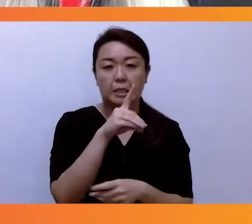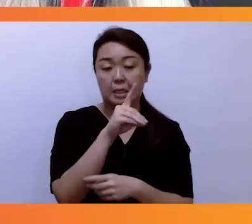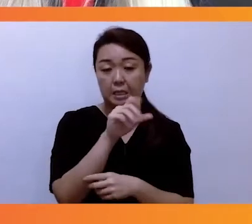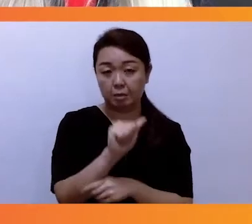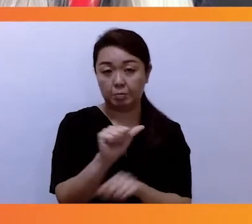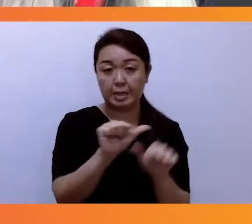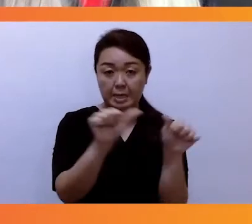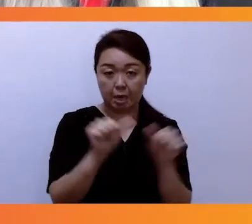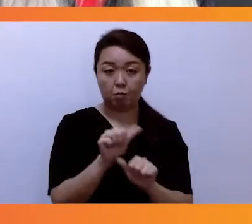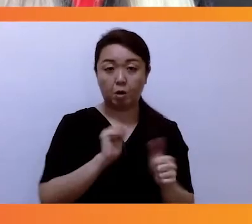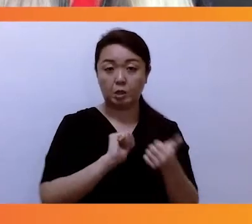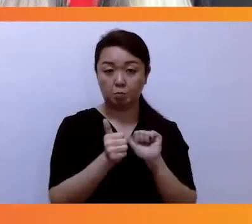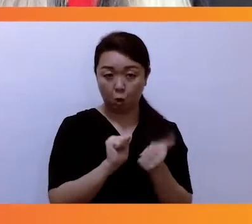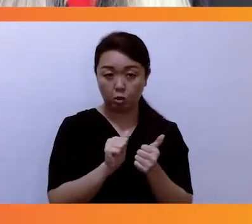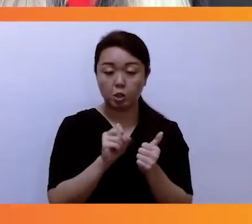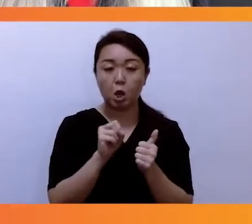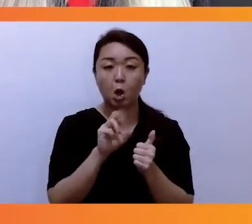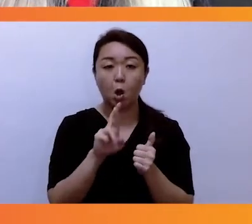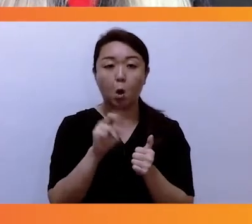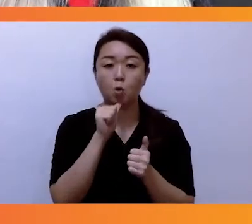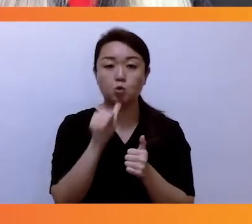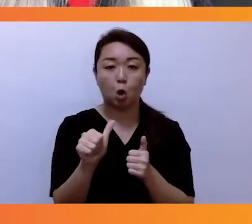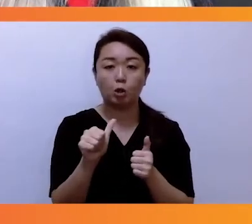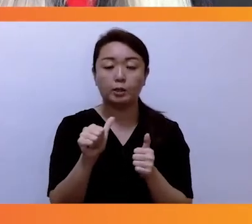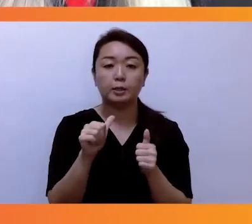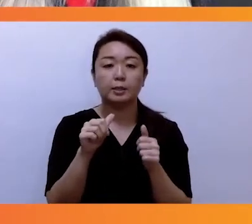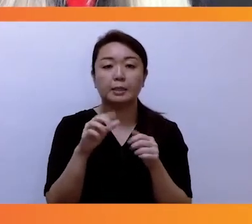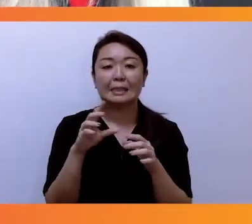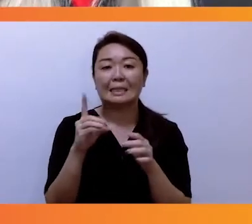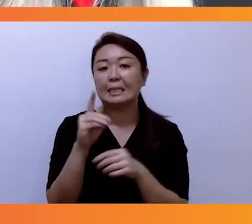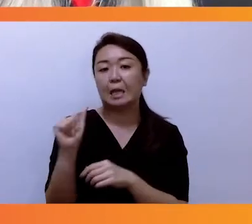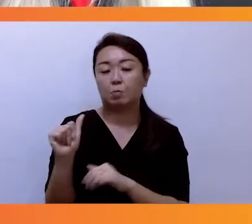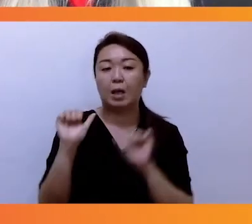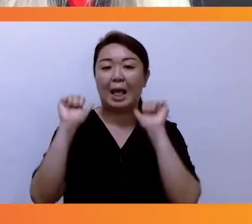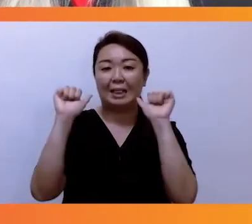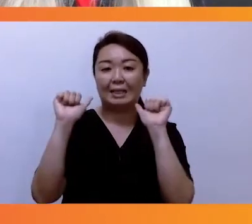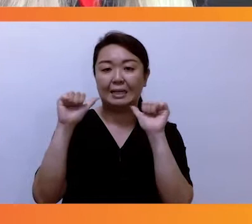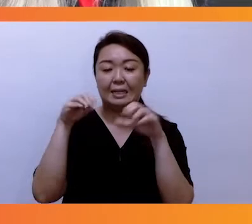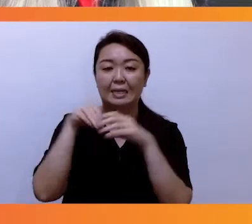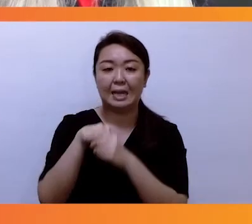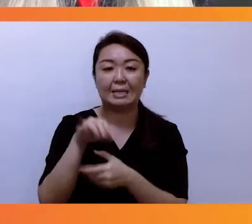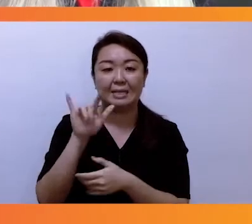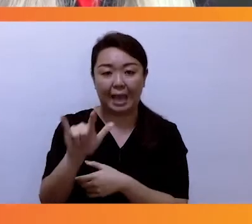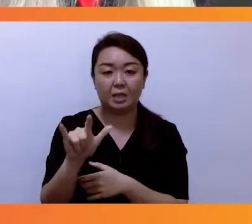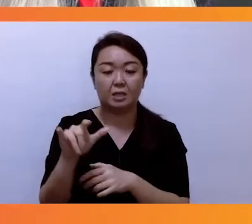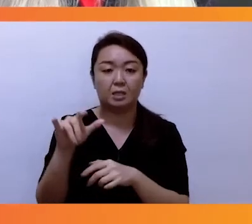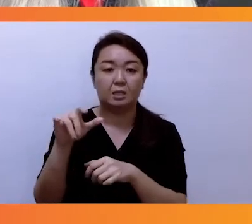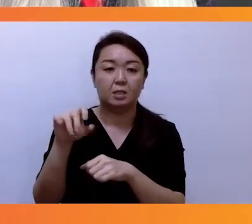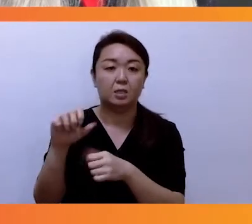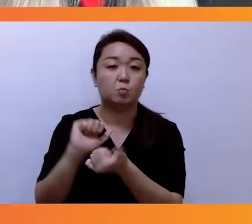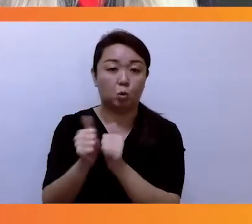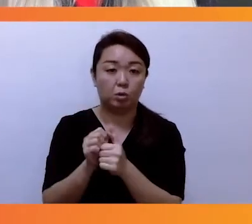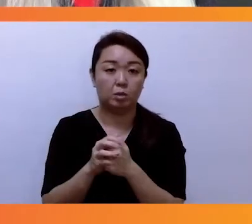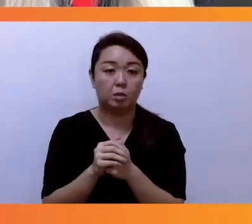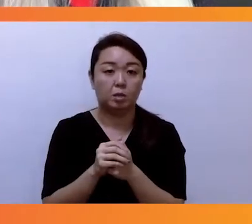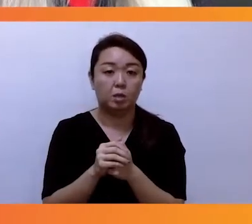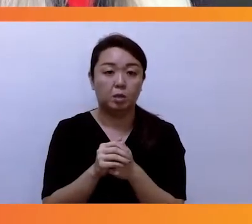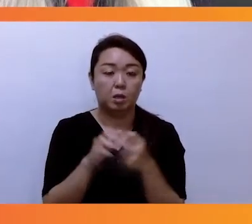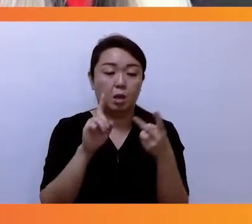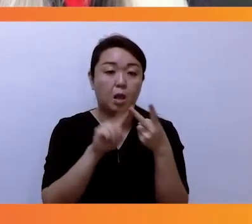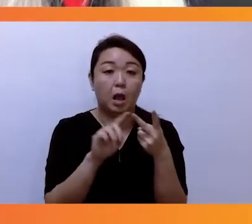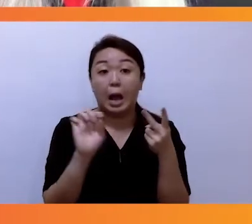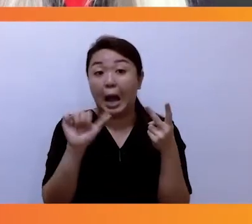the disability area of a sport or the non-disabled athlete in that